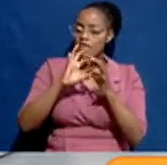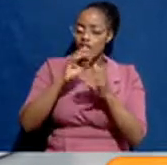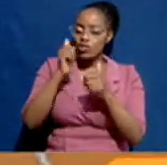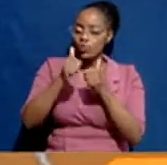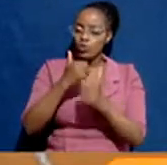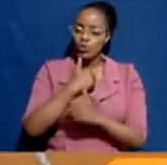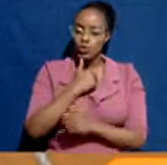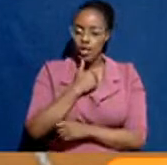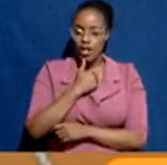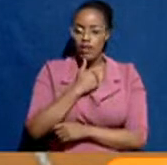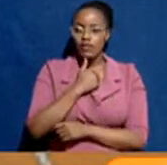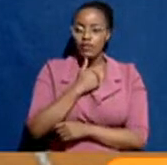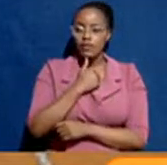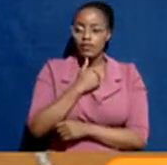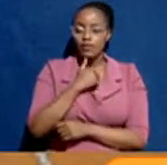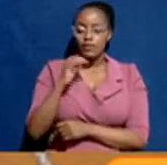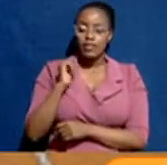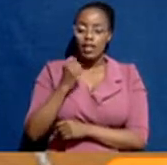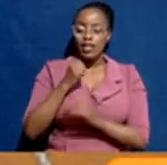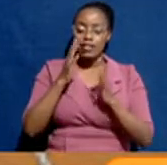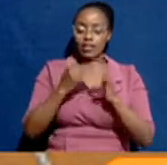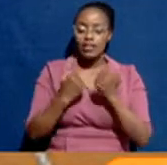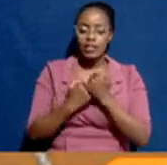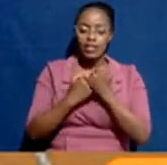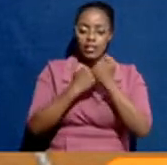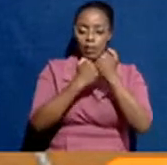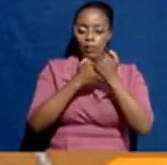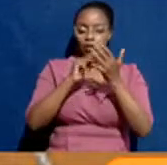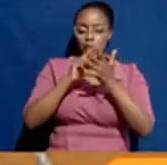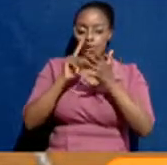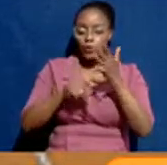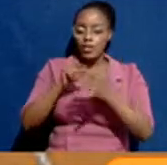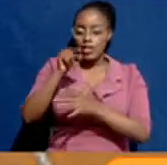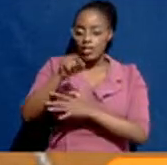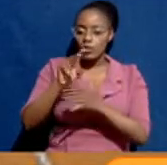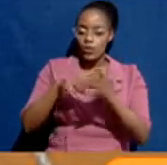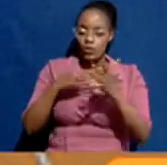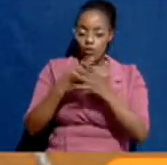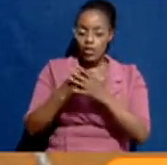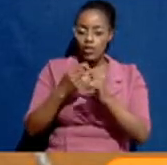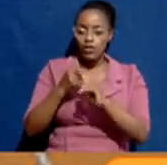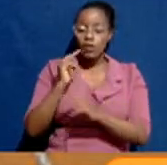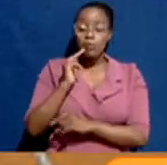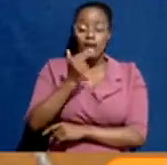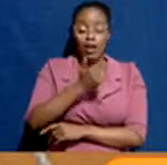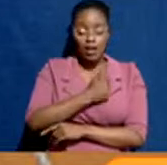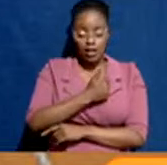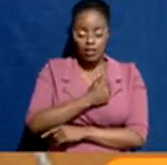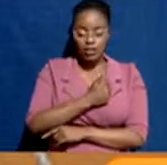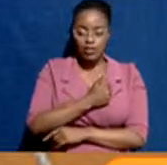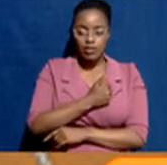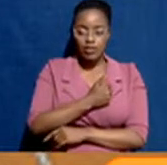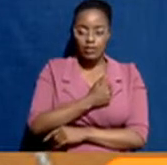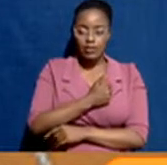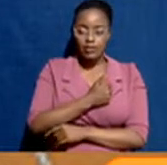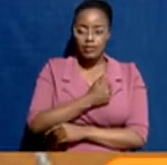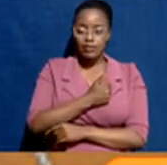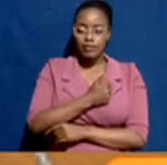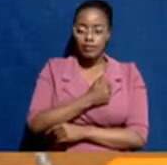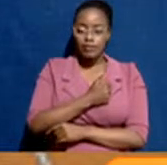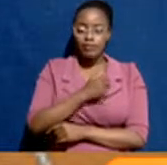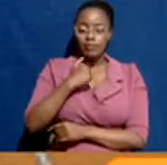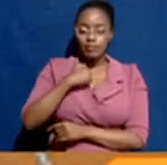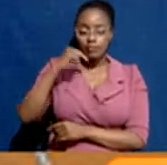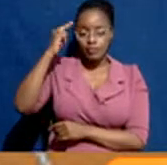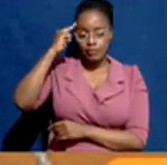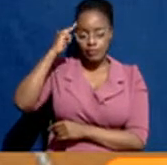affiliation the senators support. So that was a failure on our part. And I